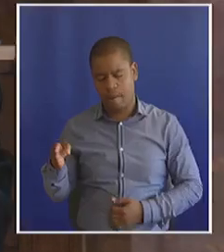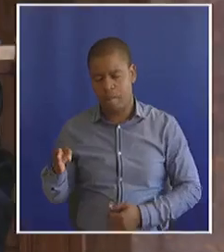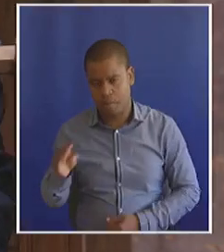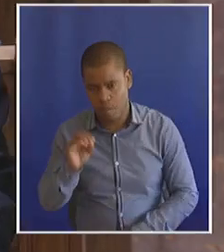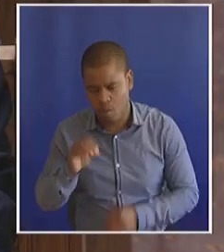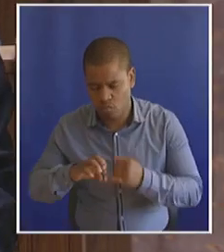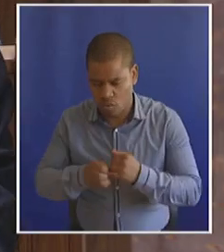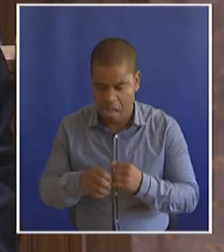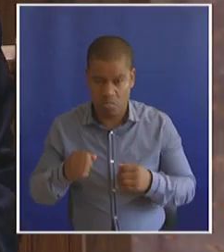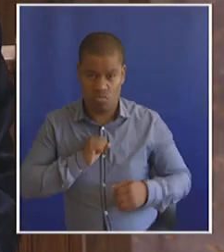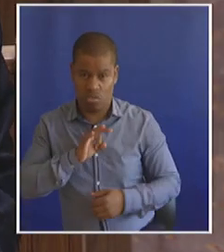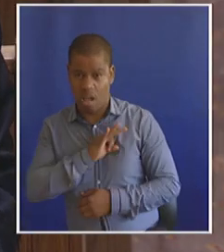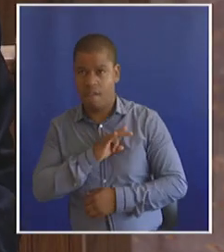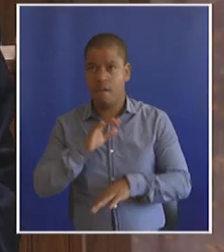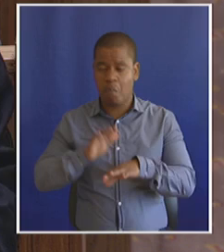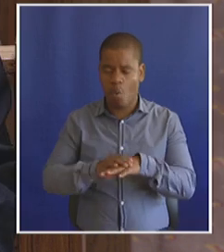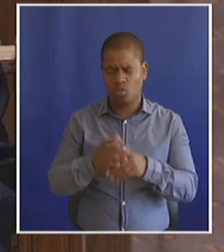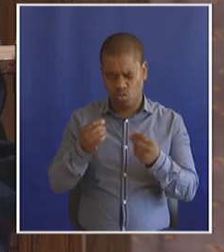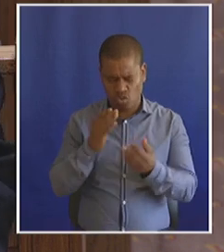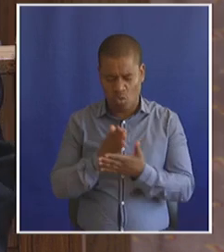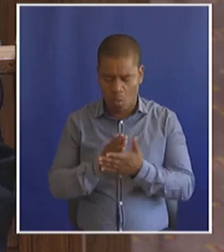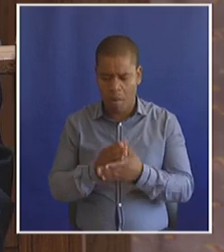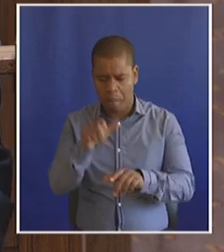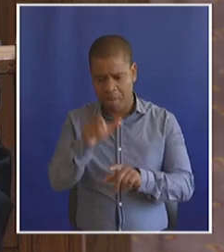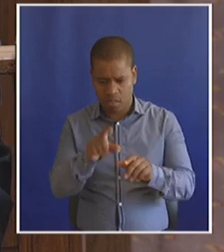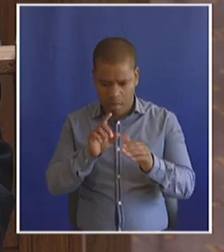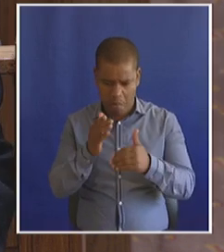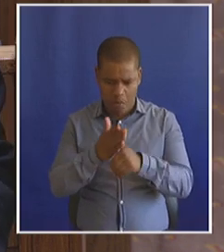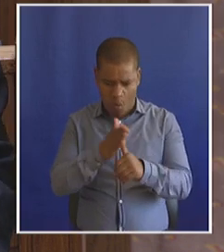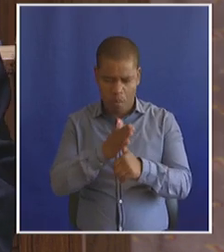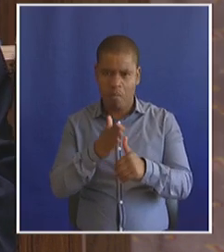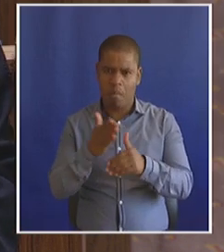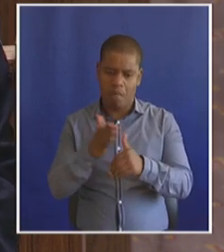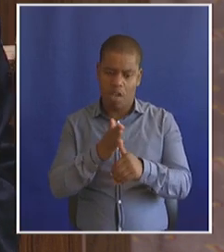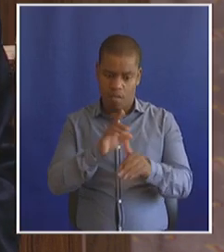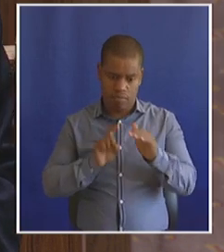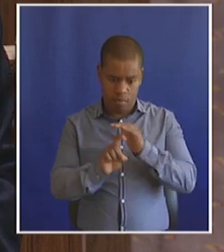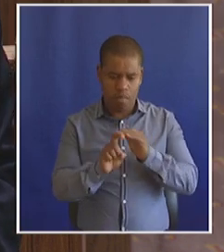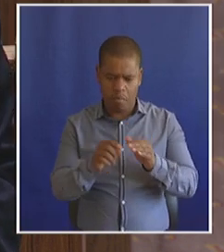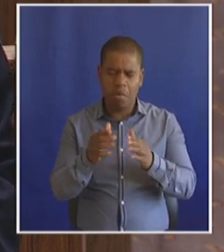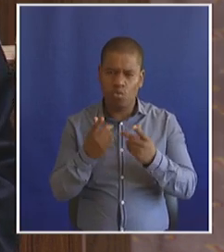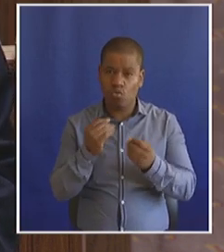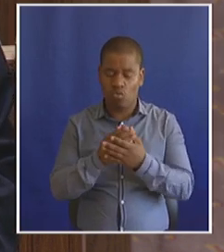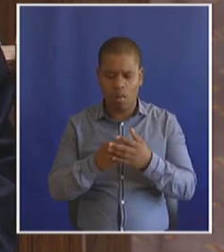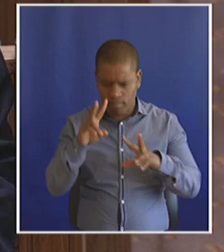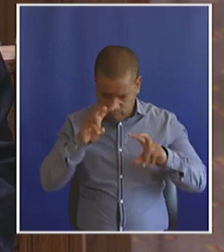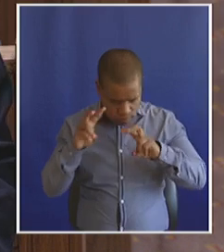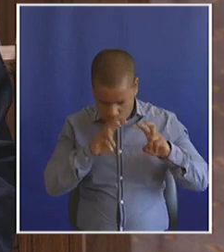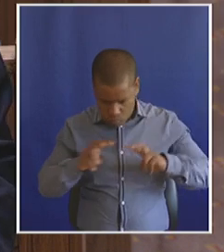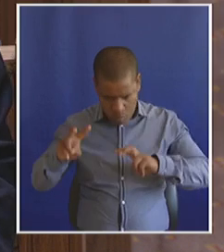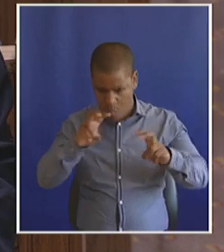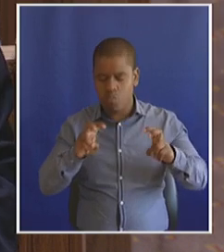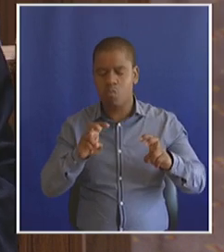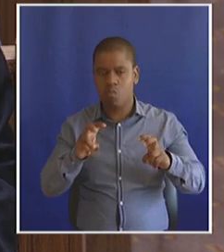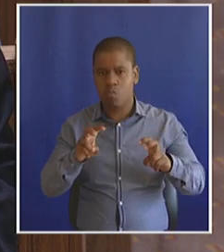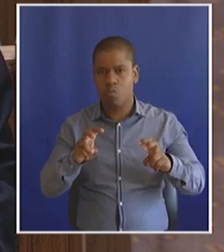diligent personnel who conduct thorough searching and supervision of inmates and their possessions on a frequent basis. The department has